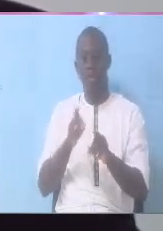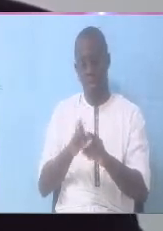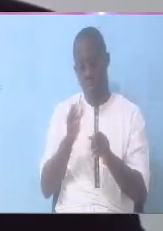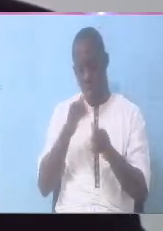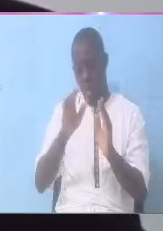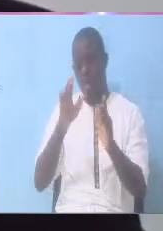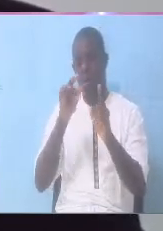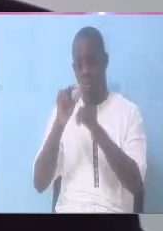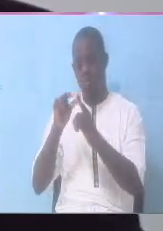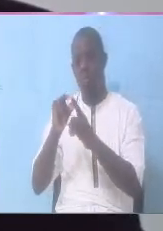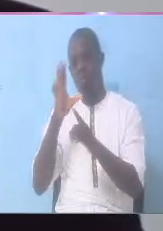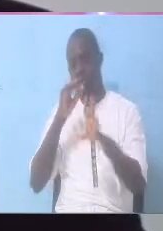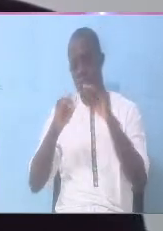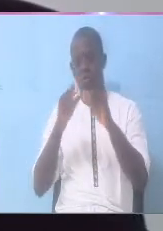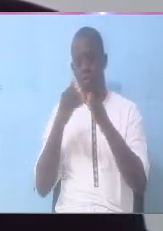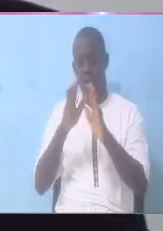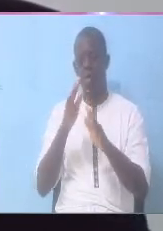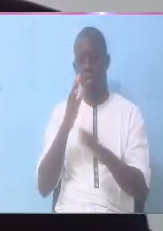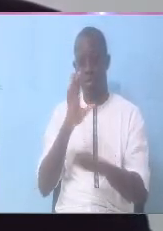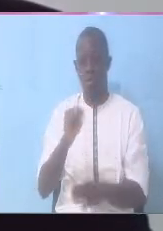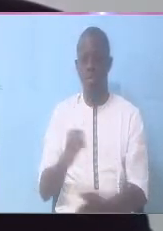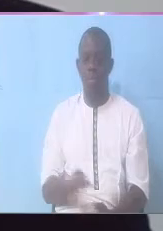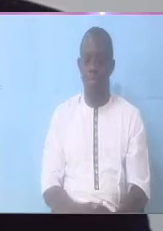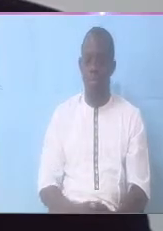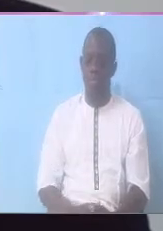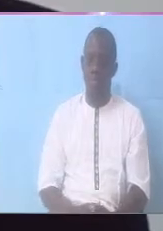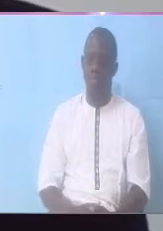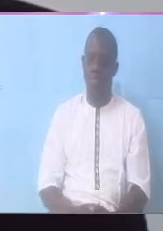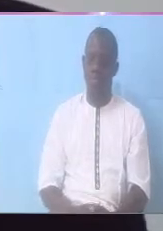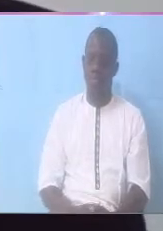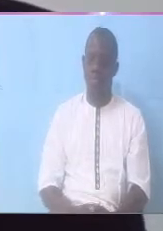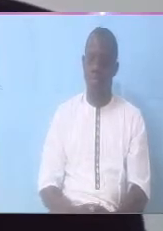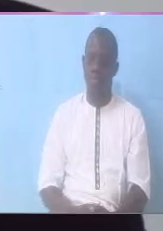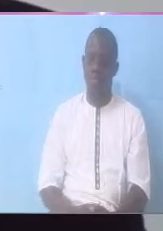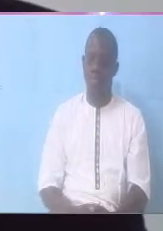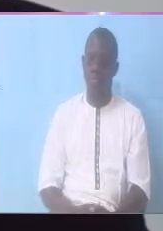kono kafonye watu inyantale ye hakilotu.